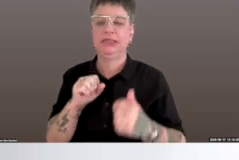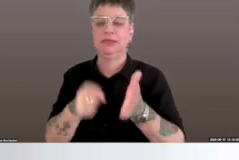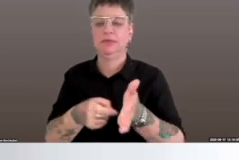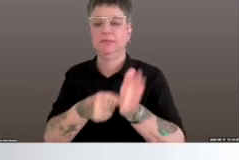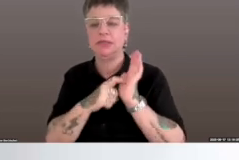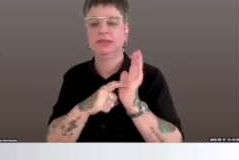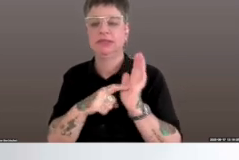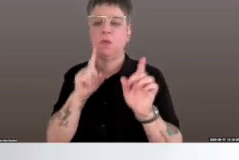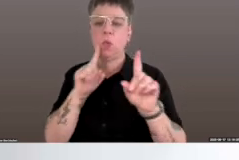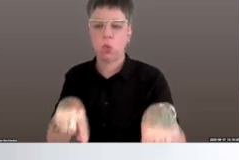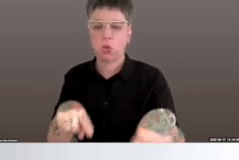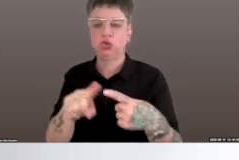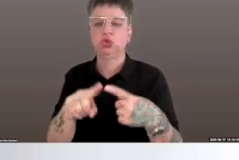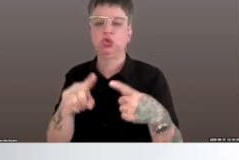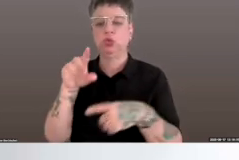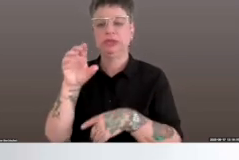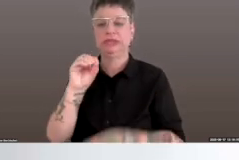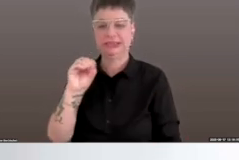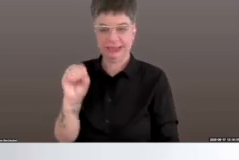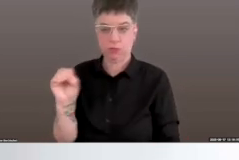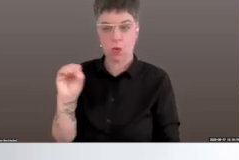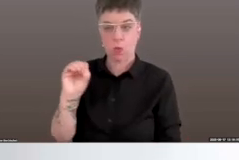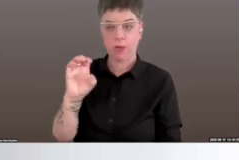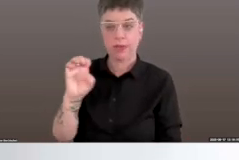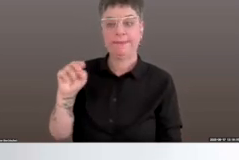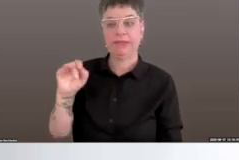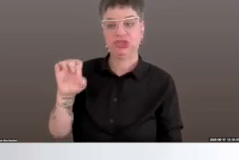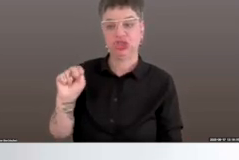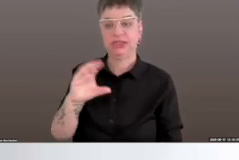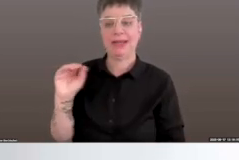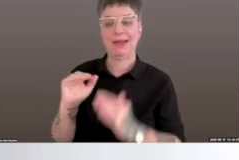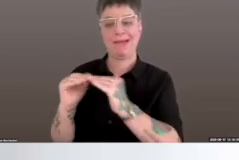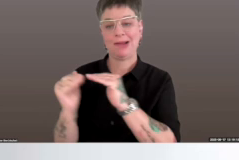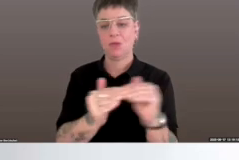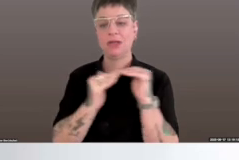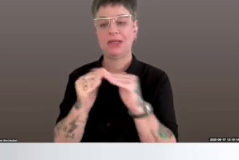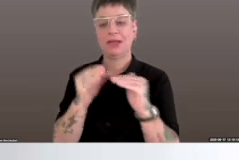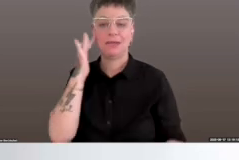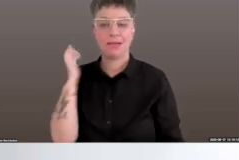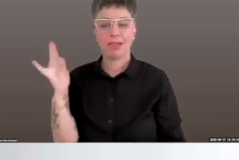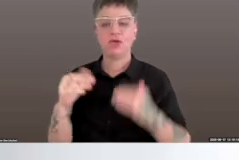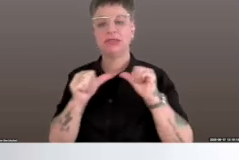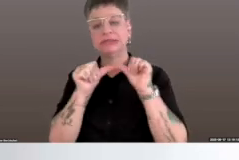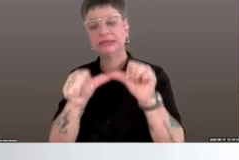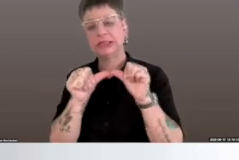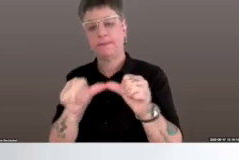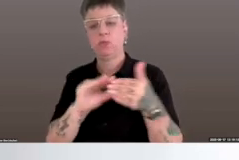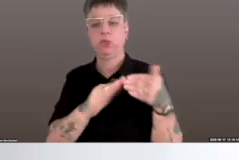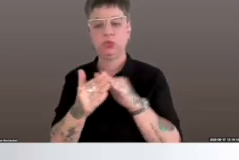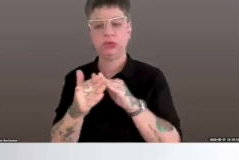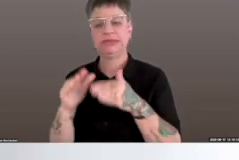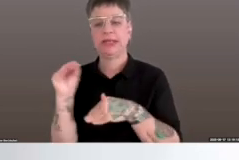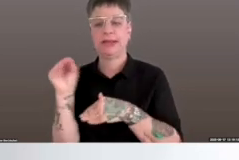on zero-emission technologies and also equity, and the California Sustainable Communities and